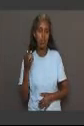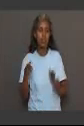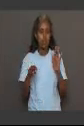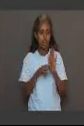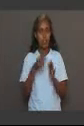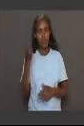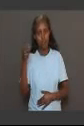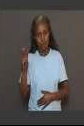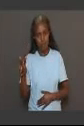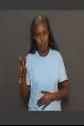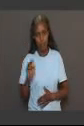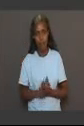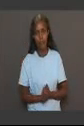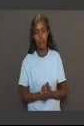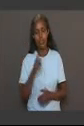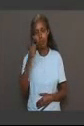-12,